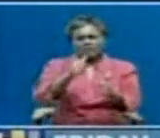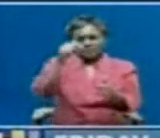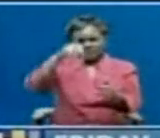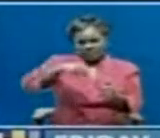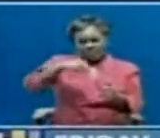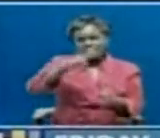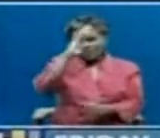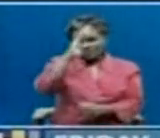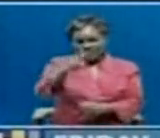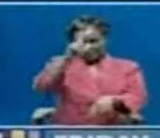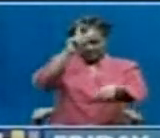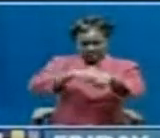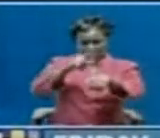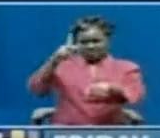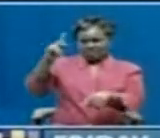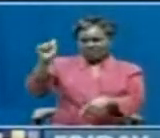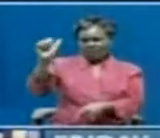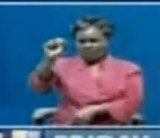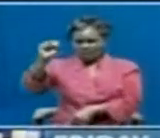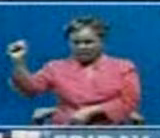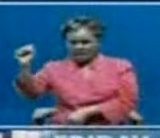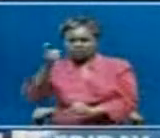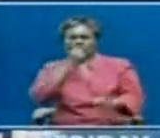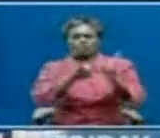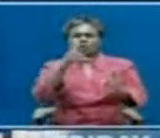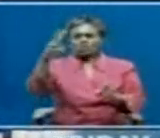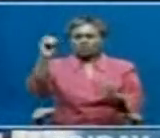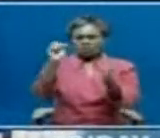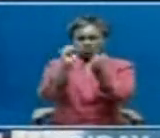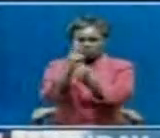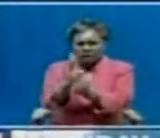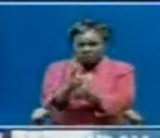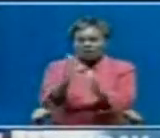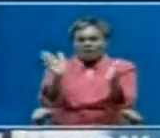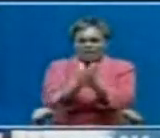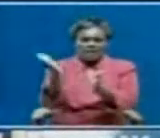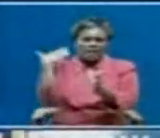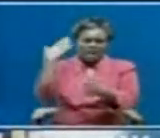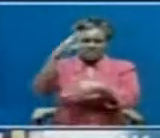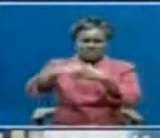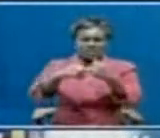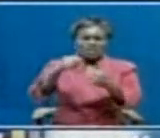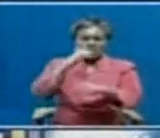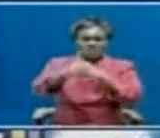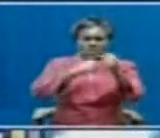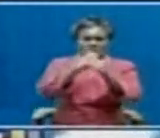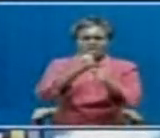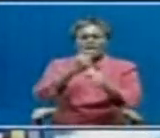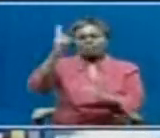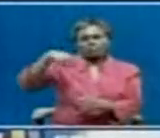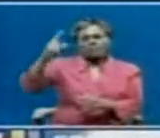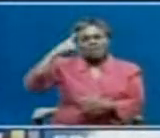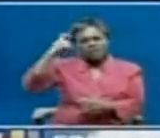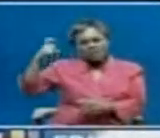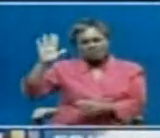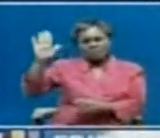this Sunday during the Kass International Marathon. For 2012 winner and last year's second place finisher Agnes Jepkosgei, her dream